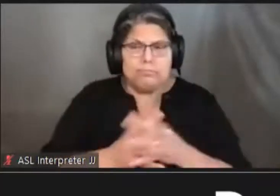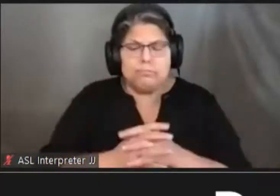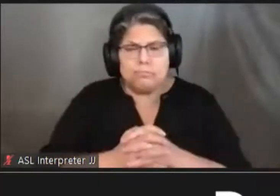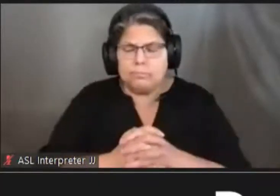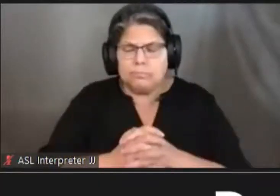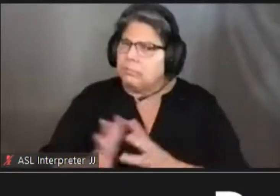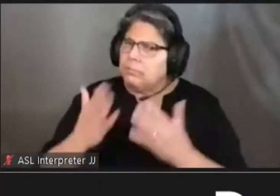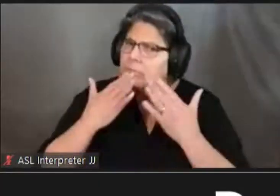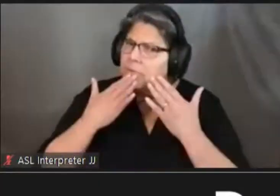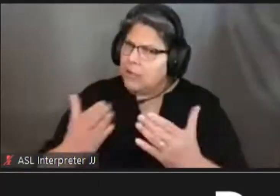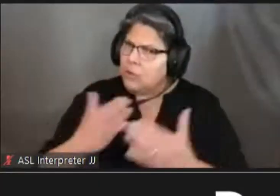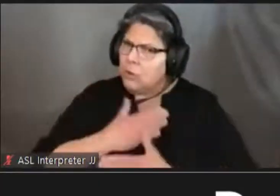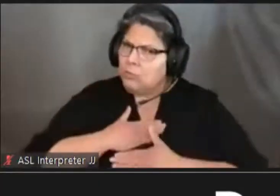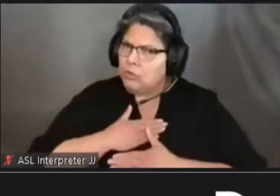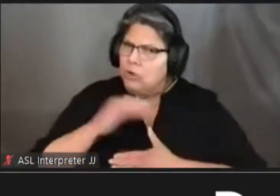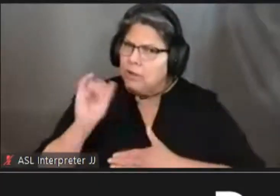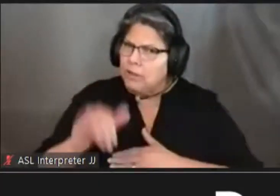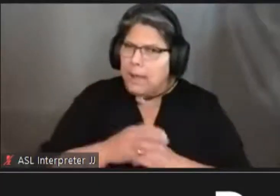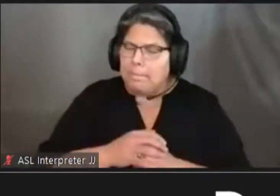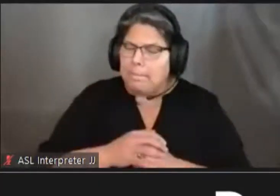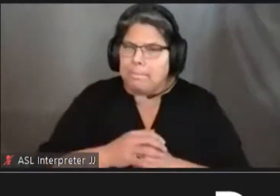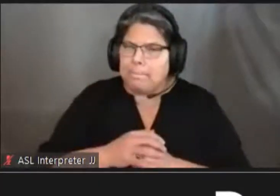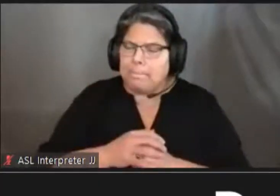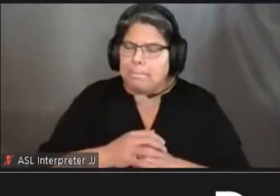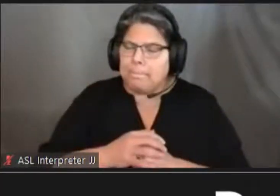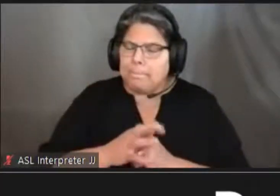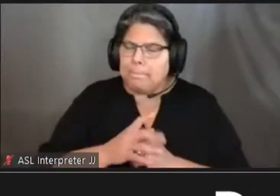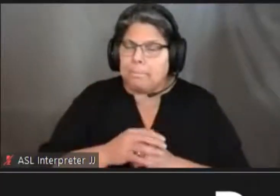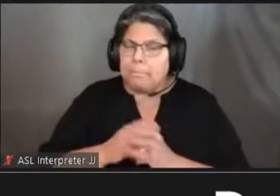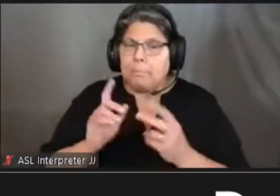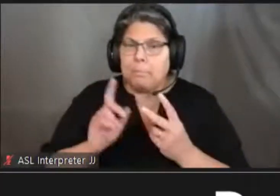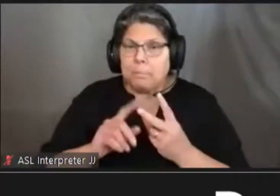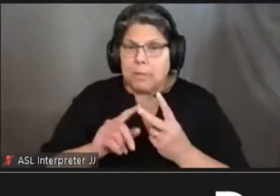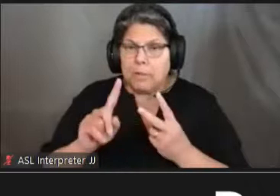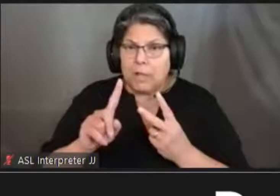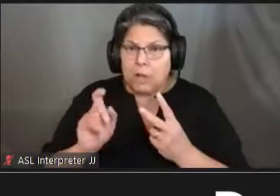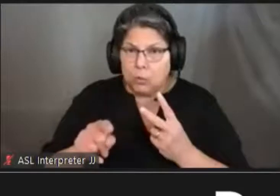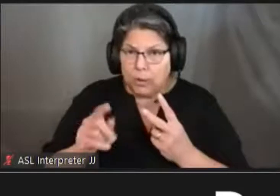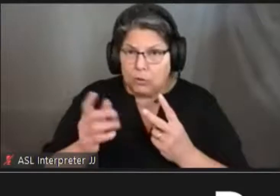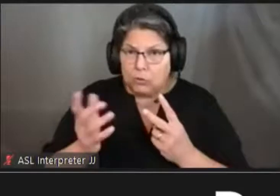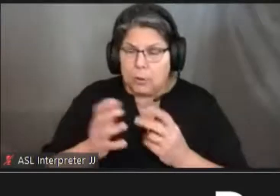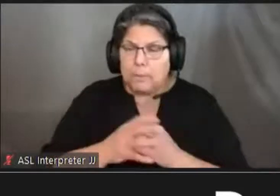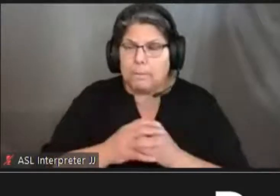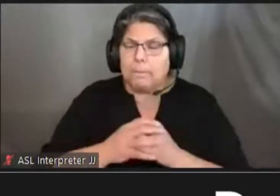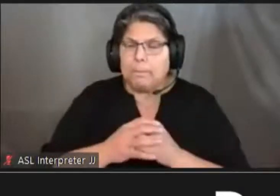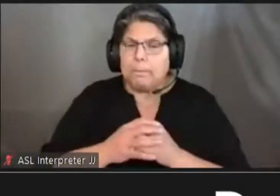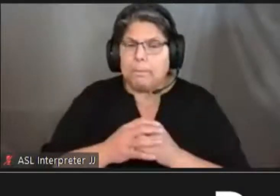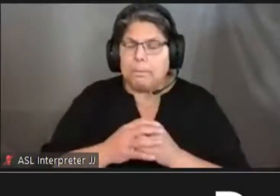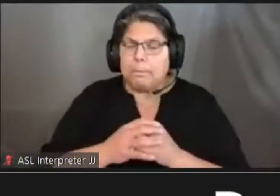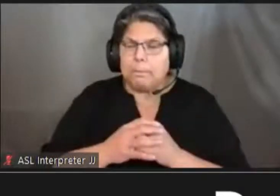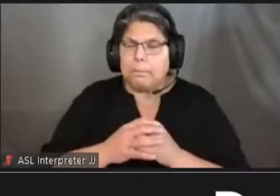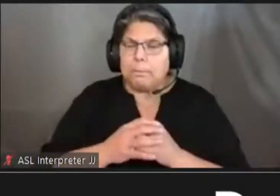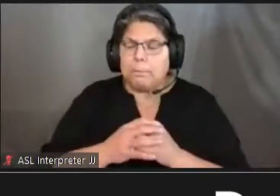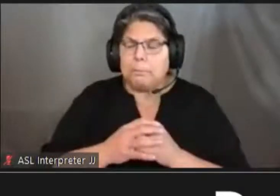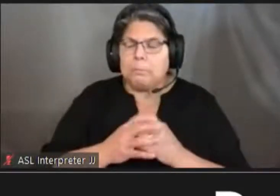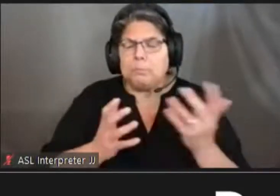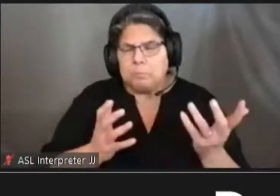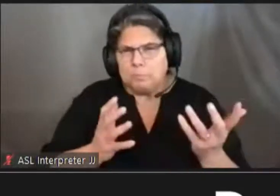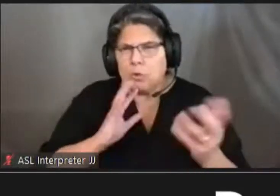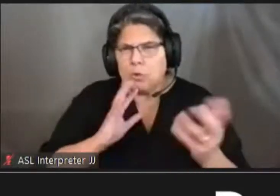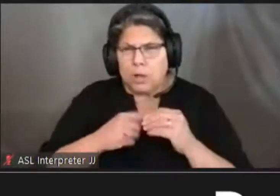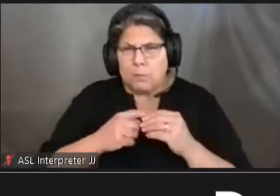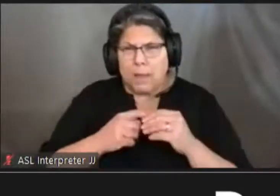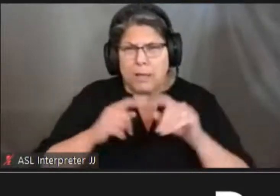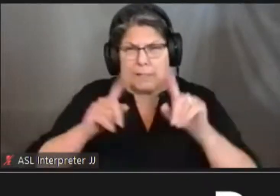Thank you. I really appreciate that. My other question is, in regards to testing